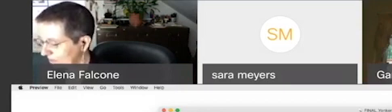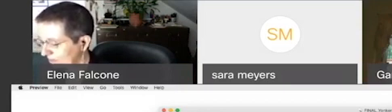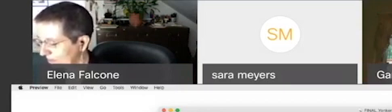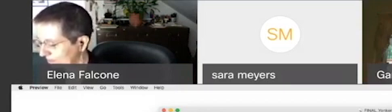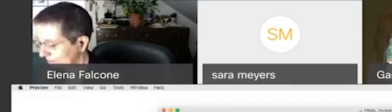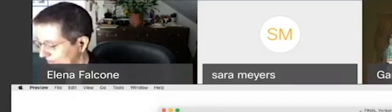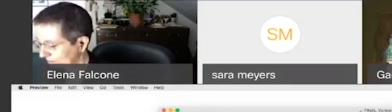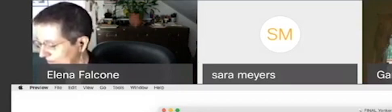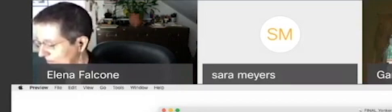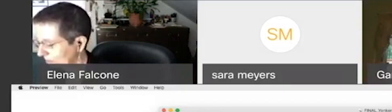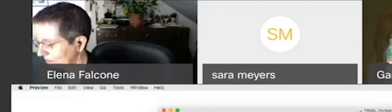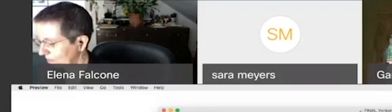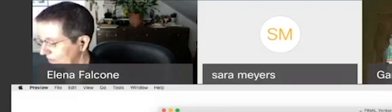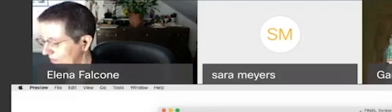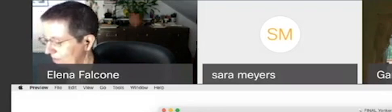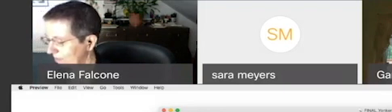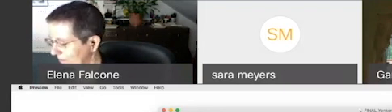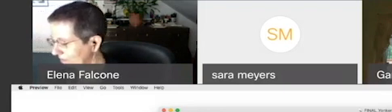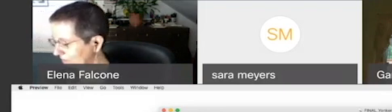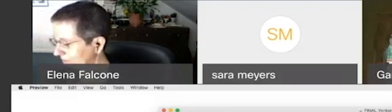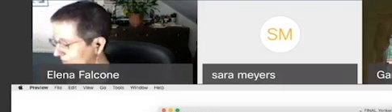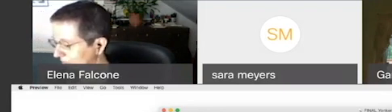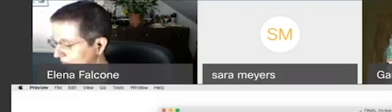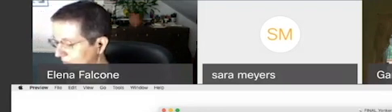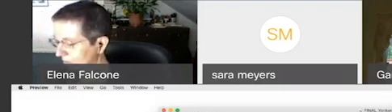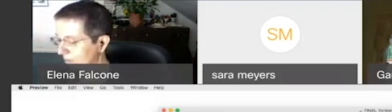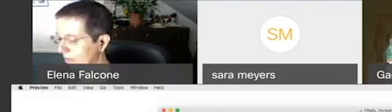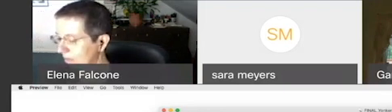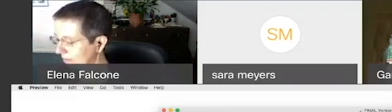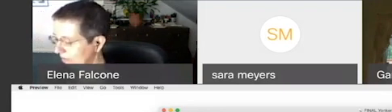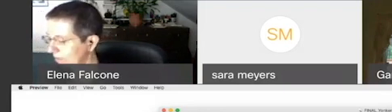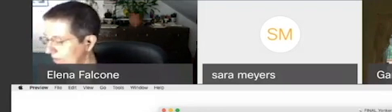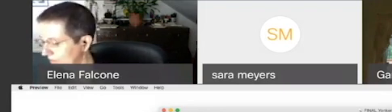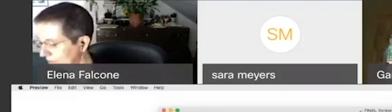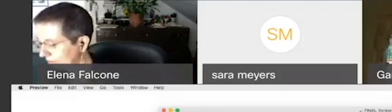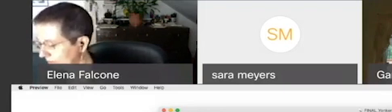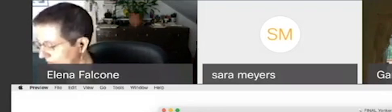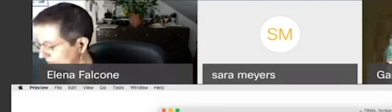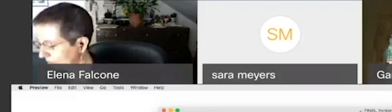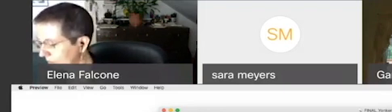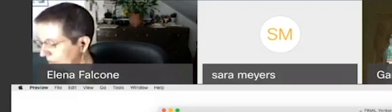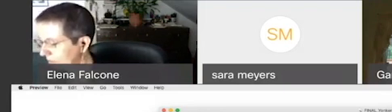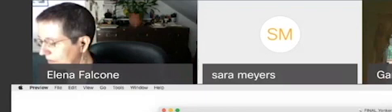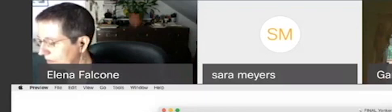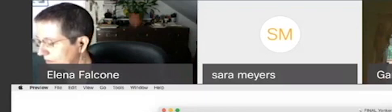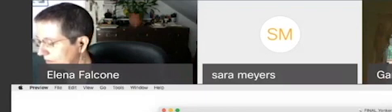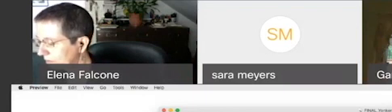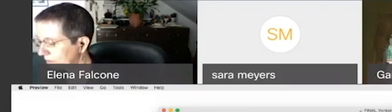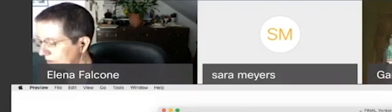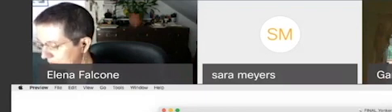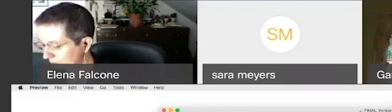need assistance with, but it's not clearly defined. But this is what we generally understand to